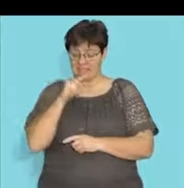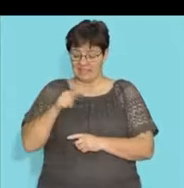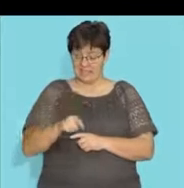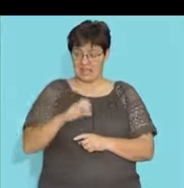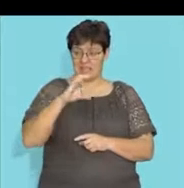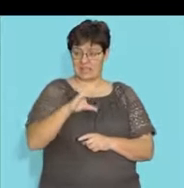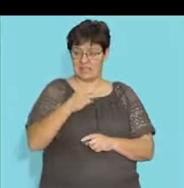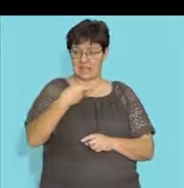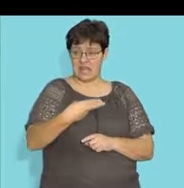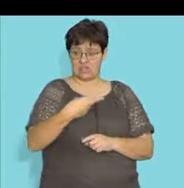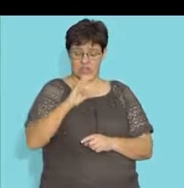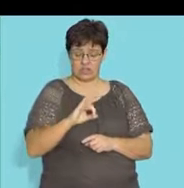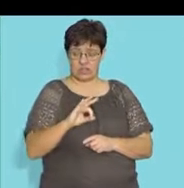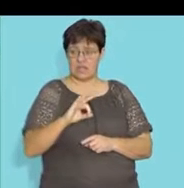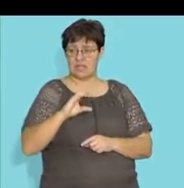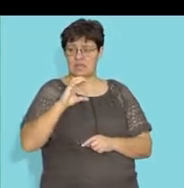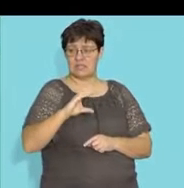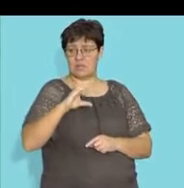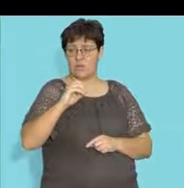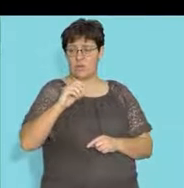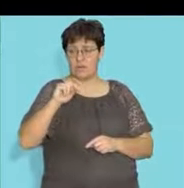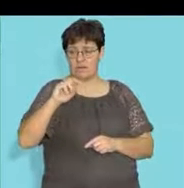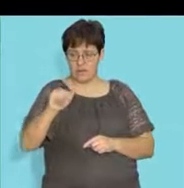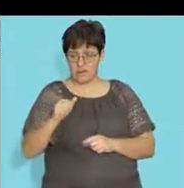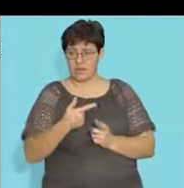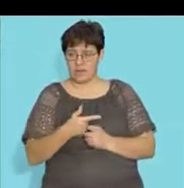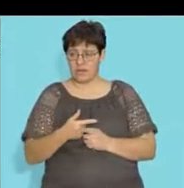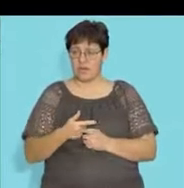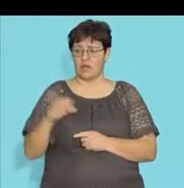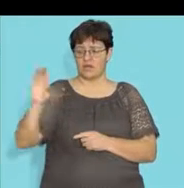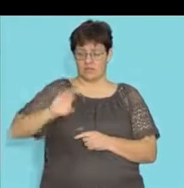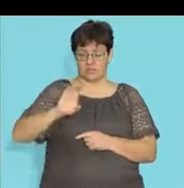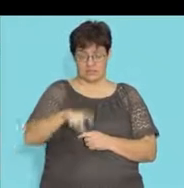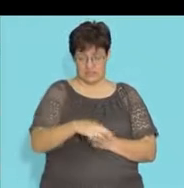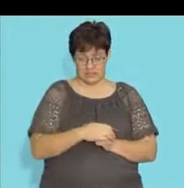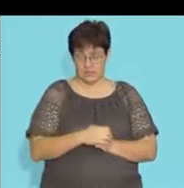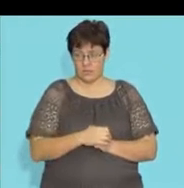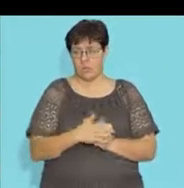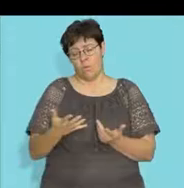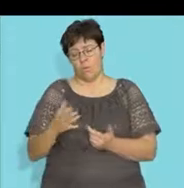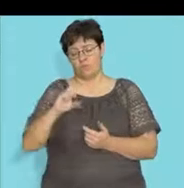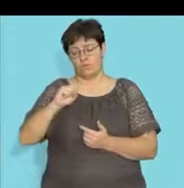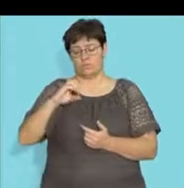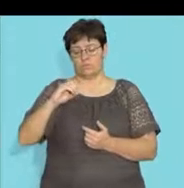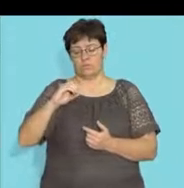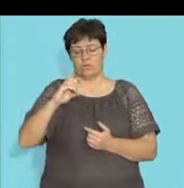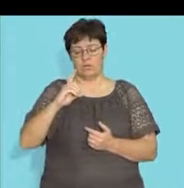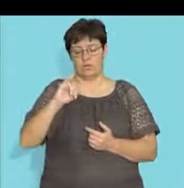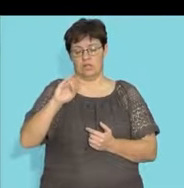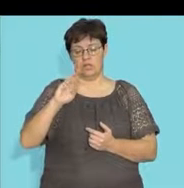here, and we can also call it sodium acetate.